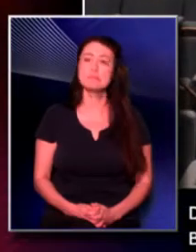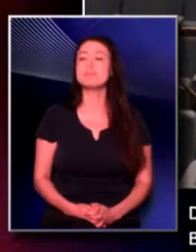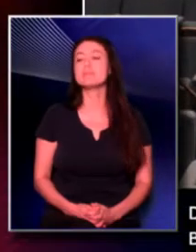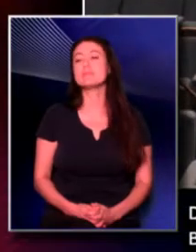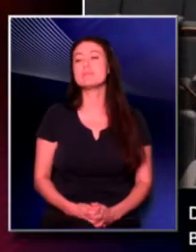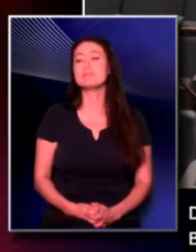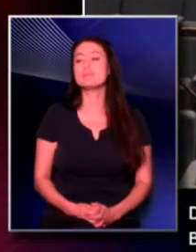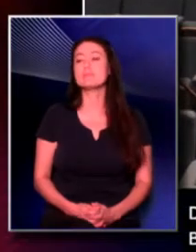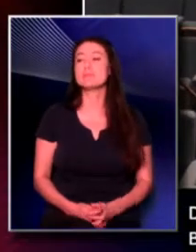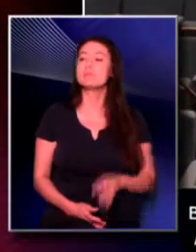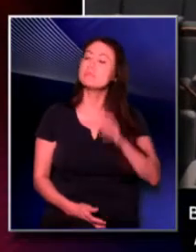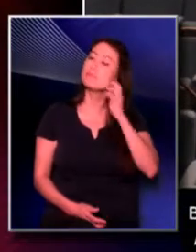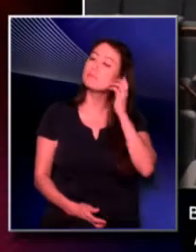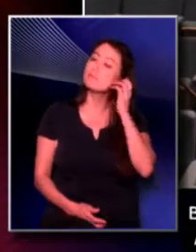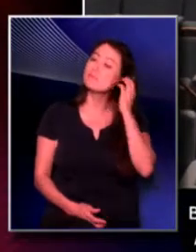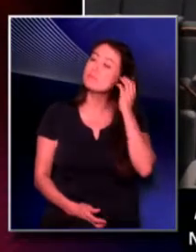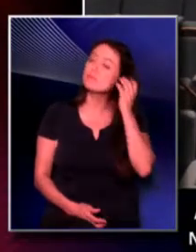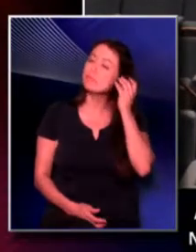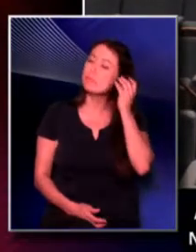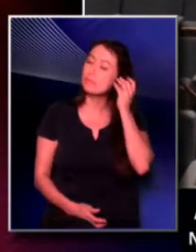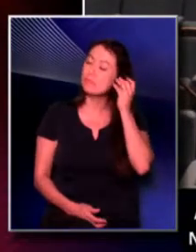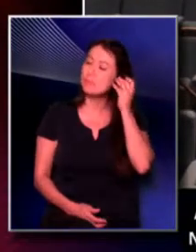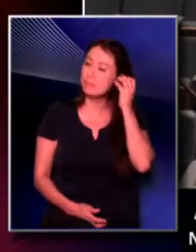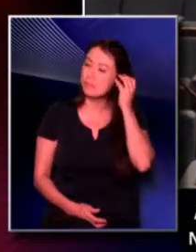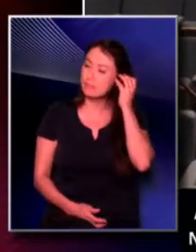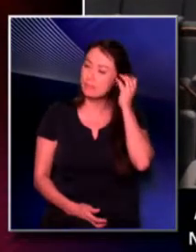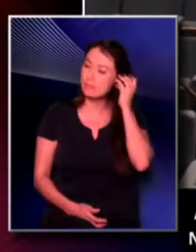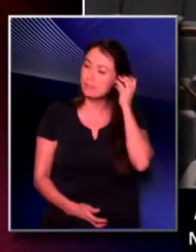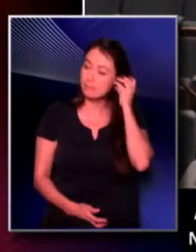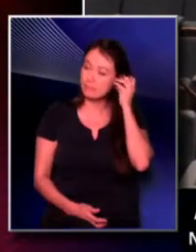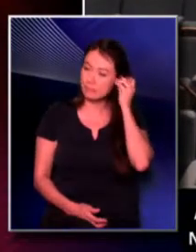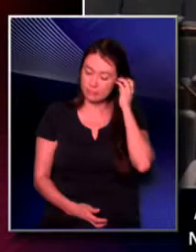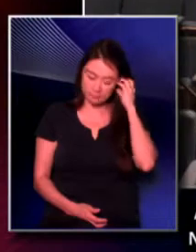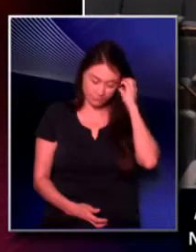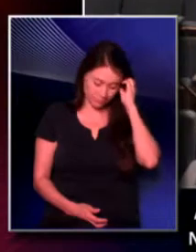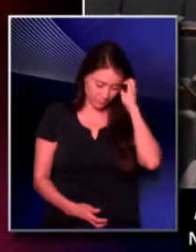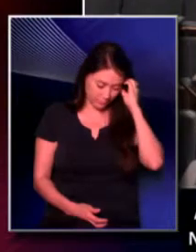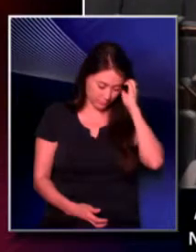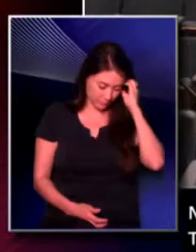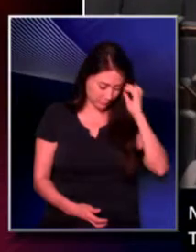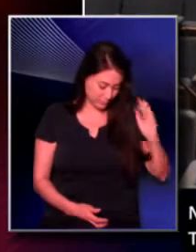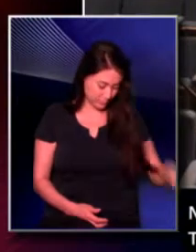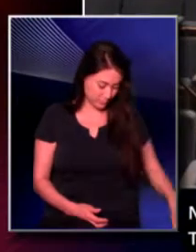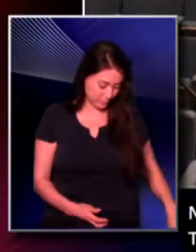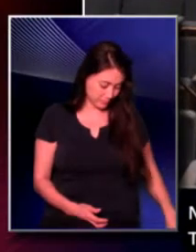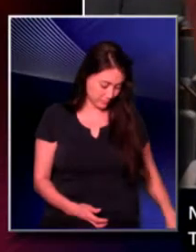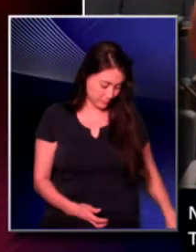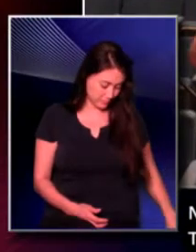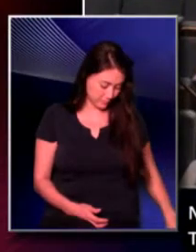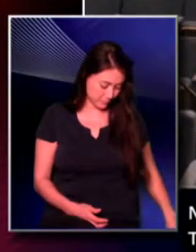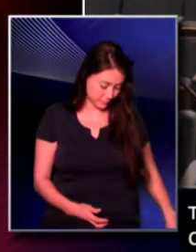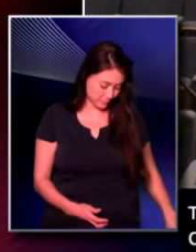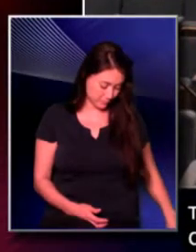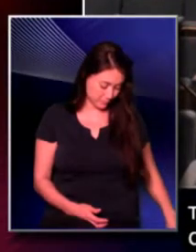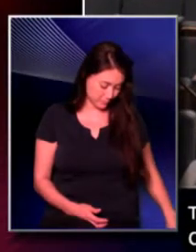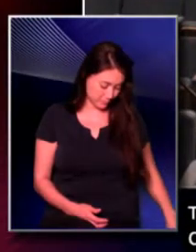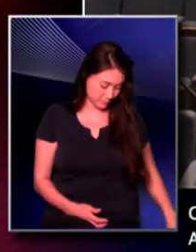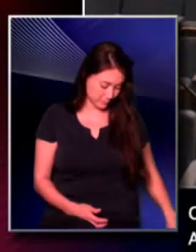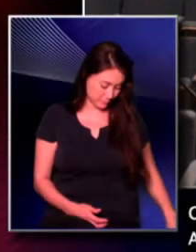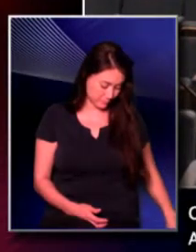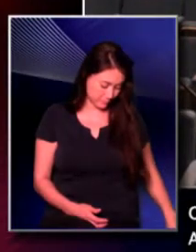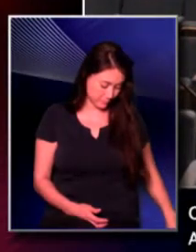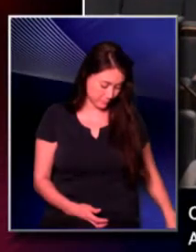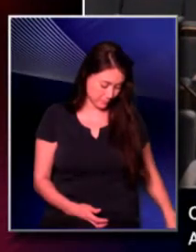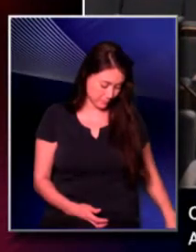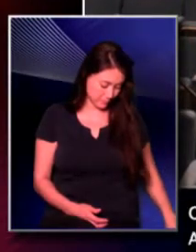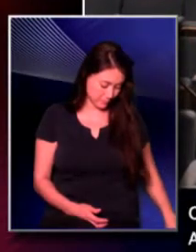their futures. They took advantage of the opportunities during this camp, and it was an accessible camp where we